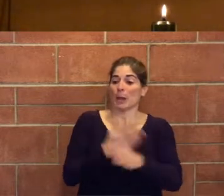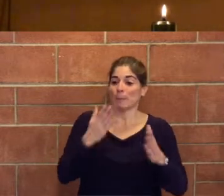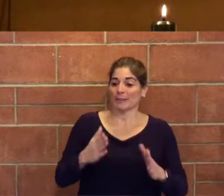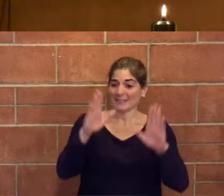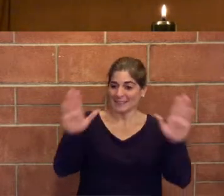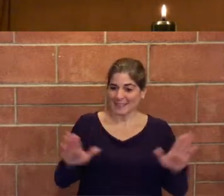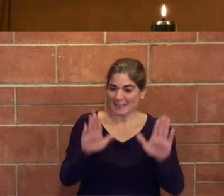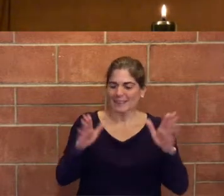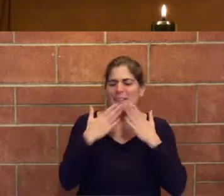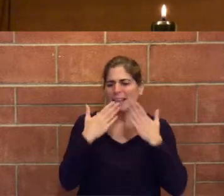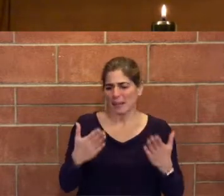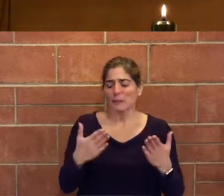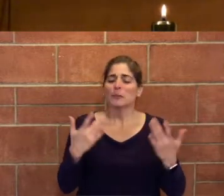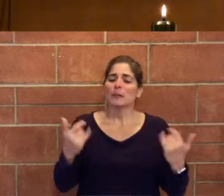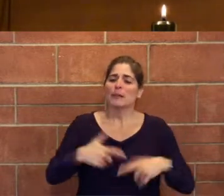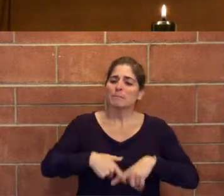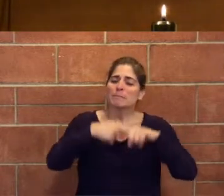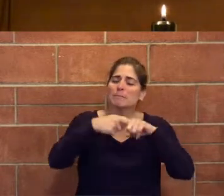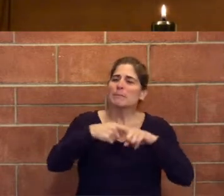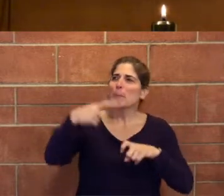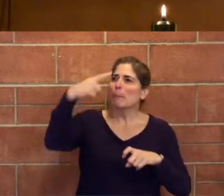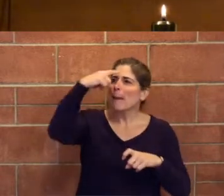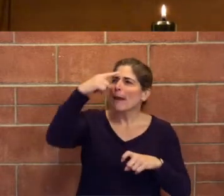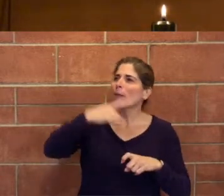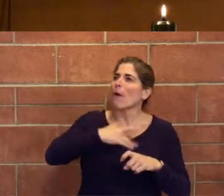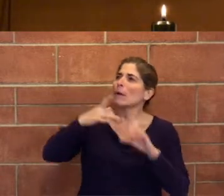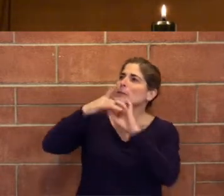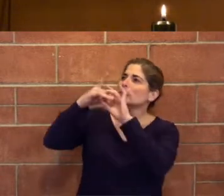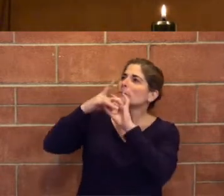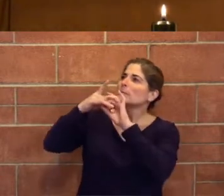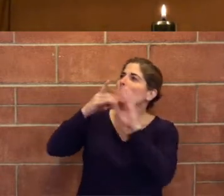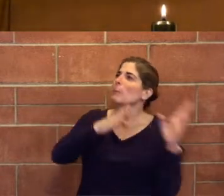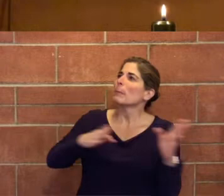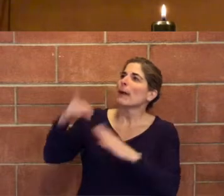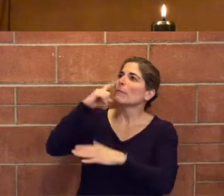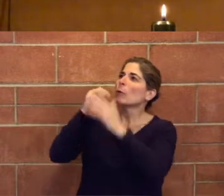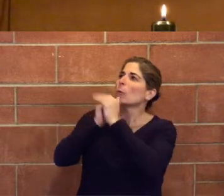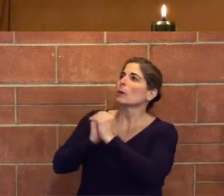let's just take a moment now as we quiet our hearts and minds and prepare for worship.